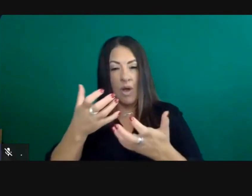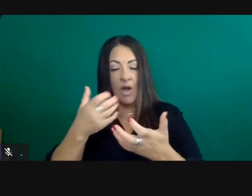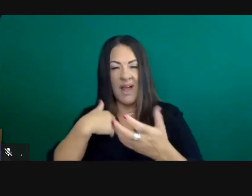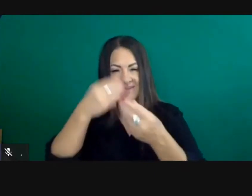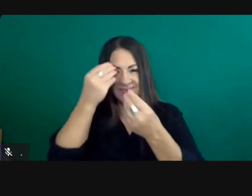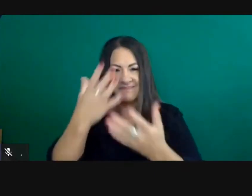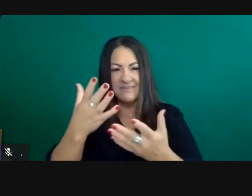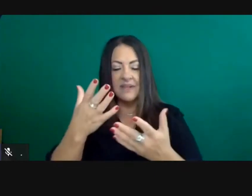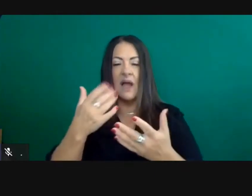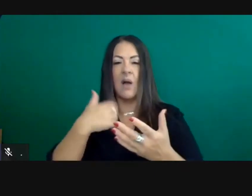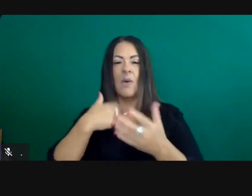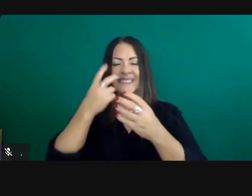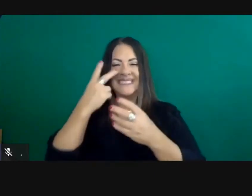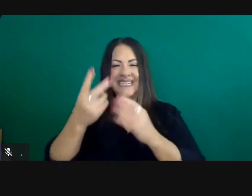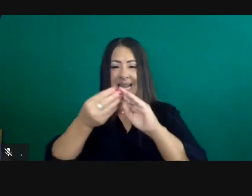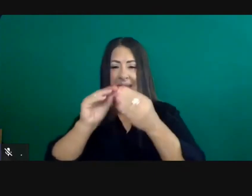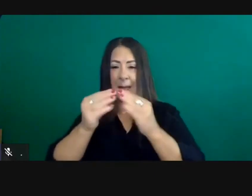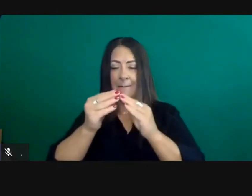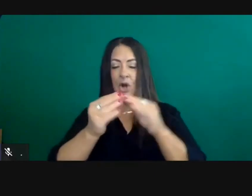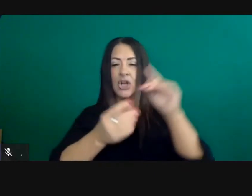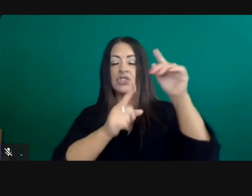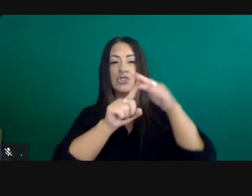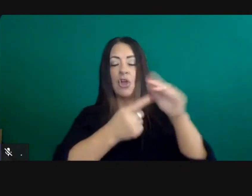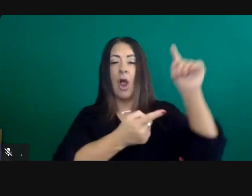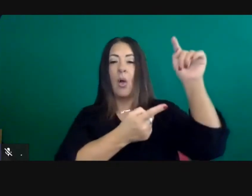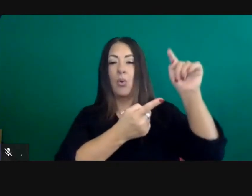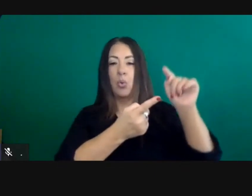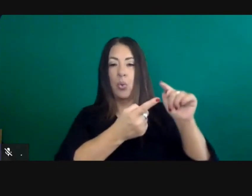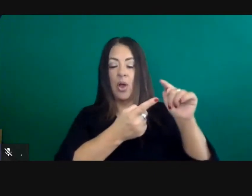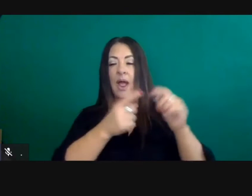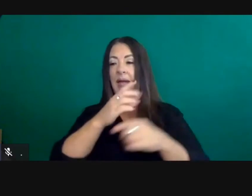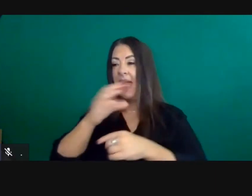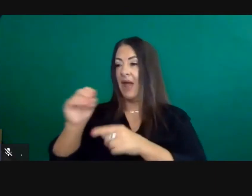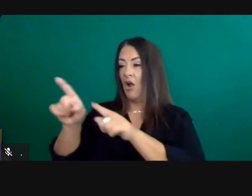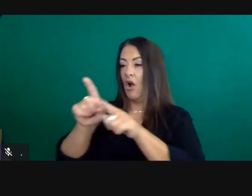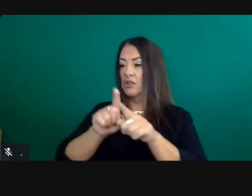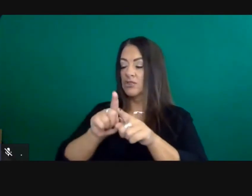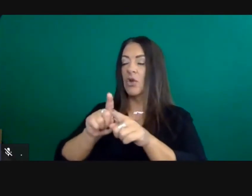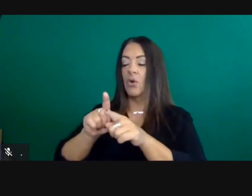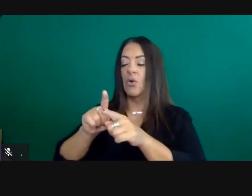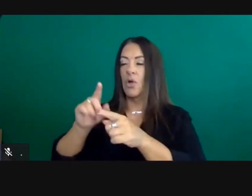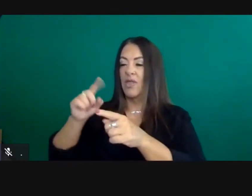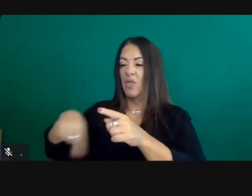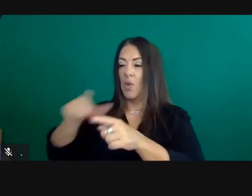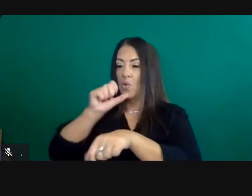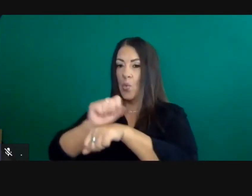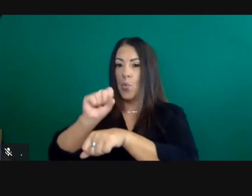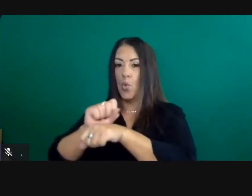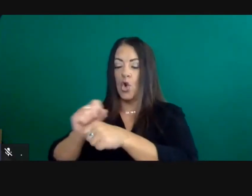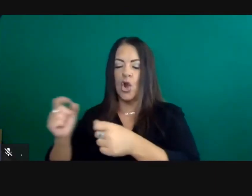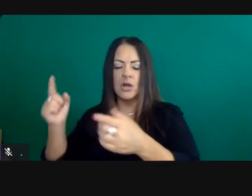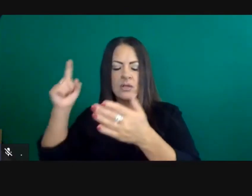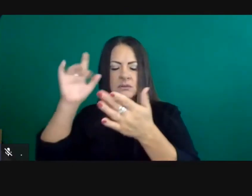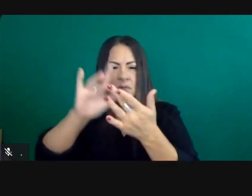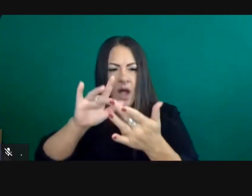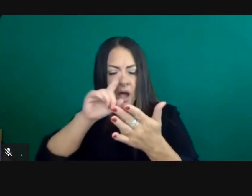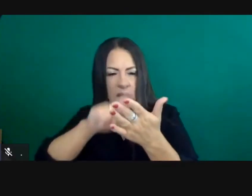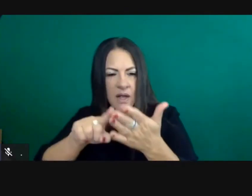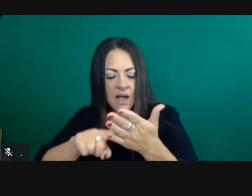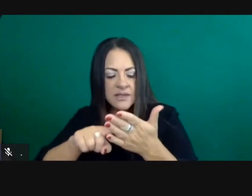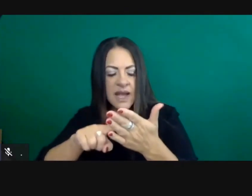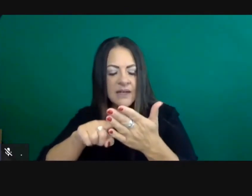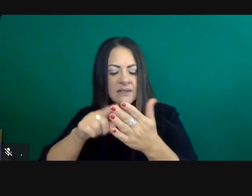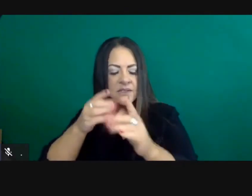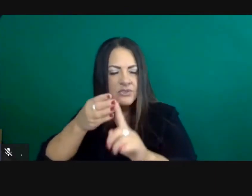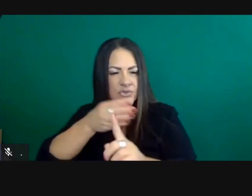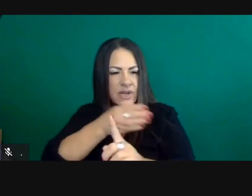down, increase our ability and capability around contact tracing, so it hits a sort of equilibrium point where counties can, in fact,